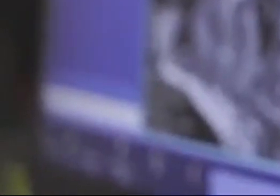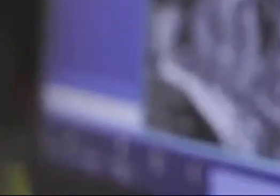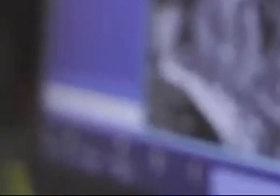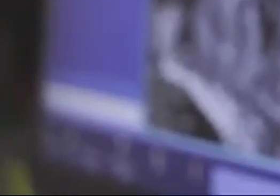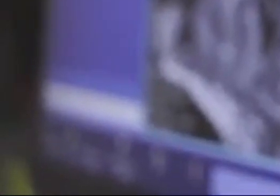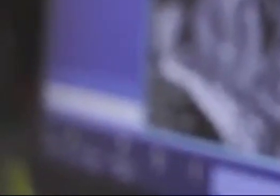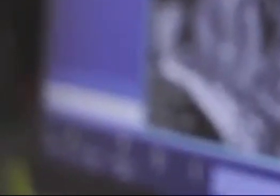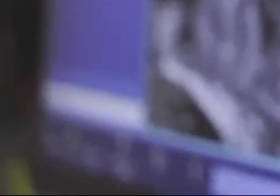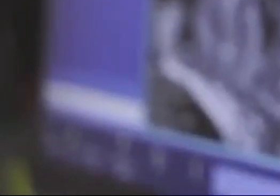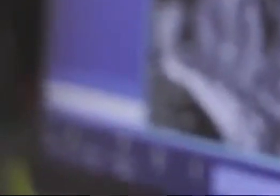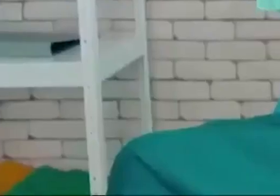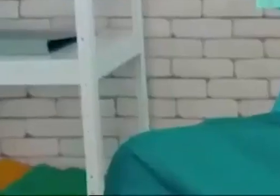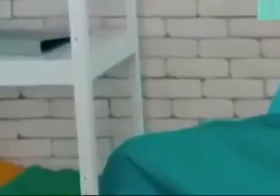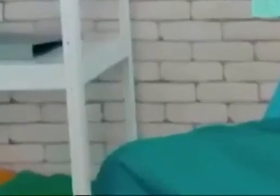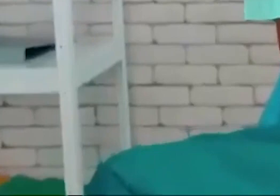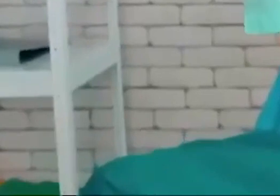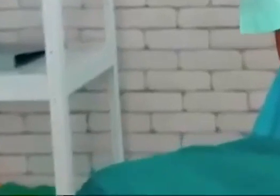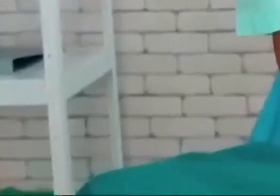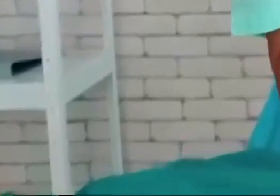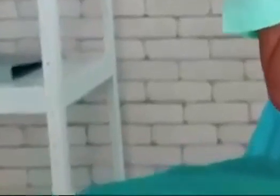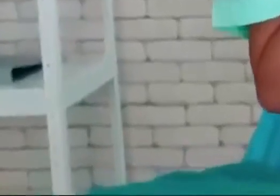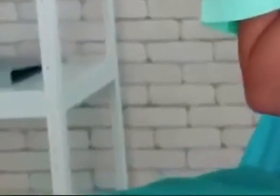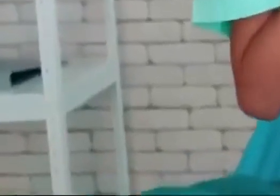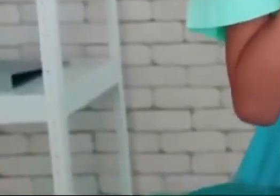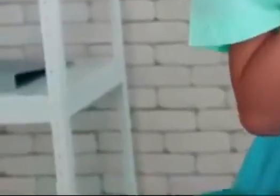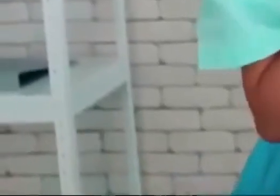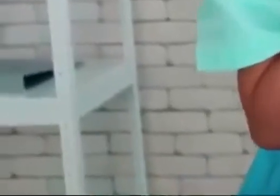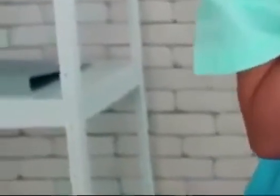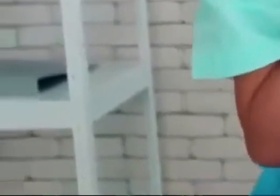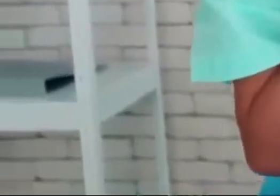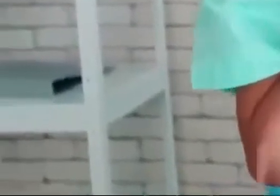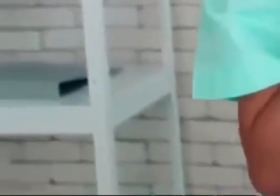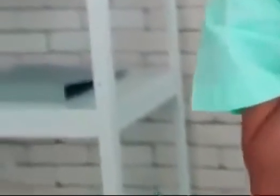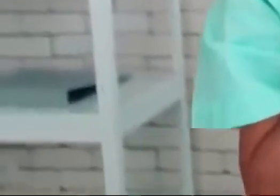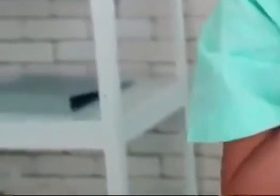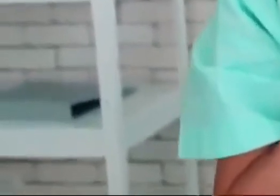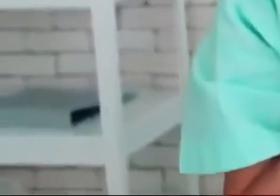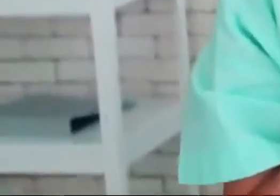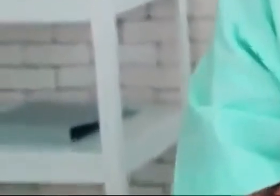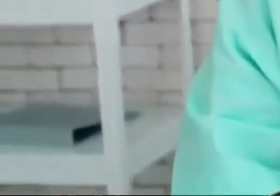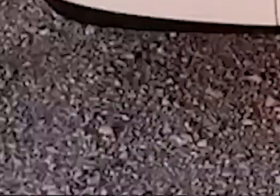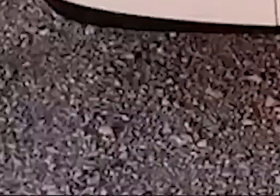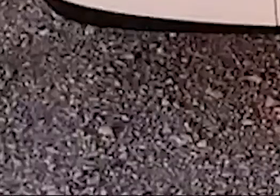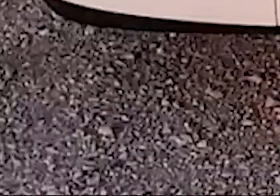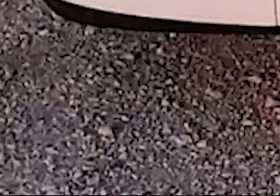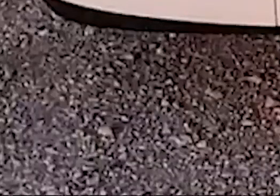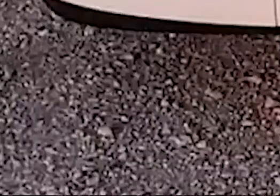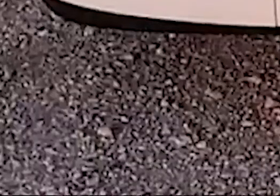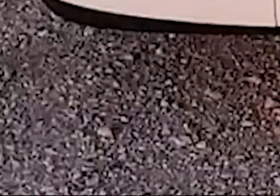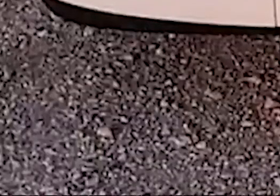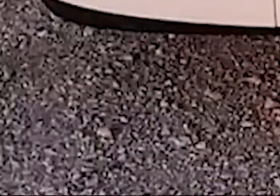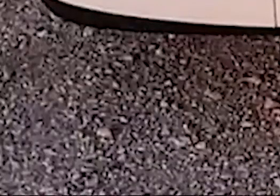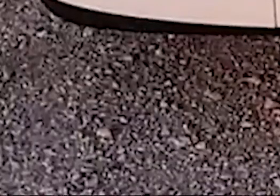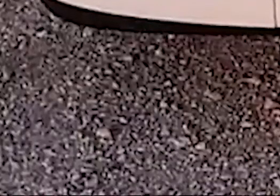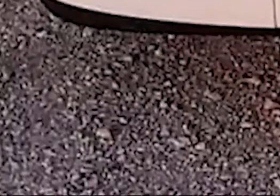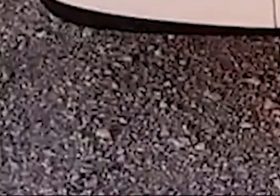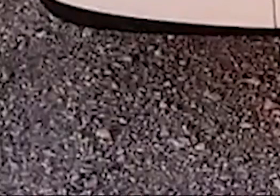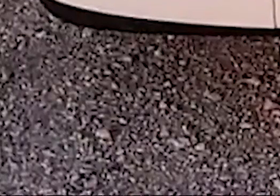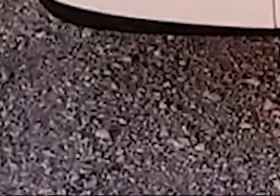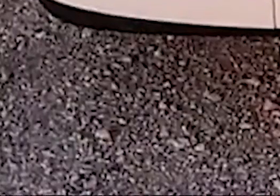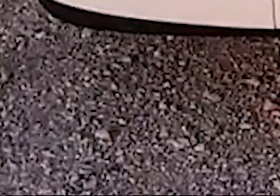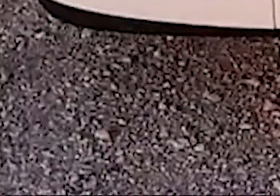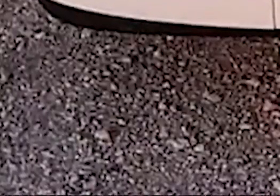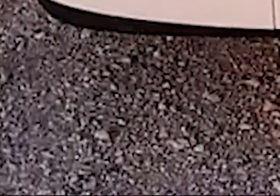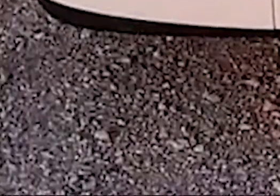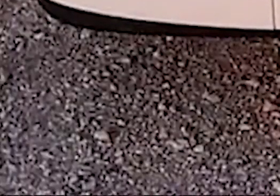the virus. COVID survivors with these conditions are what we have called long haulers. And today we are going to update you on one man's COVID journey